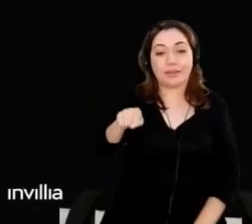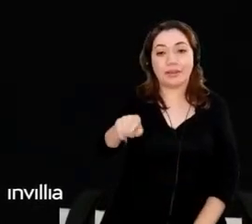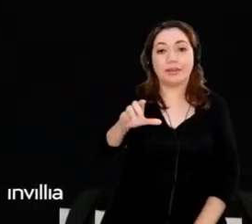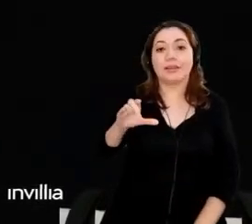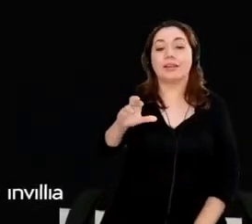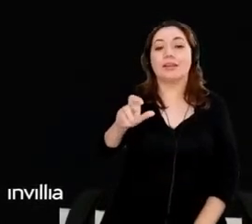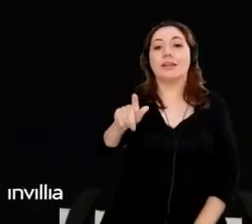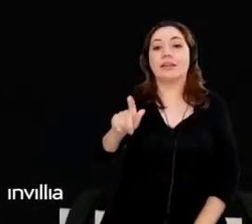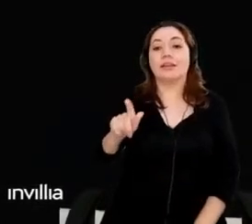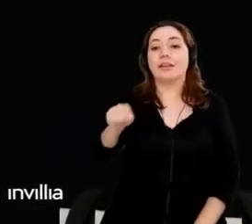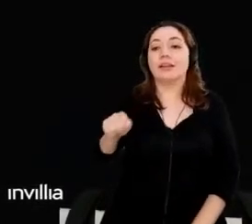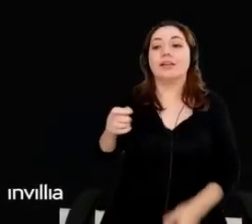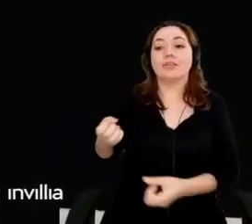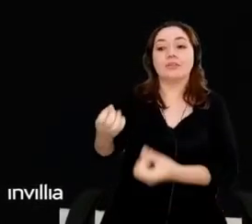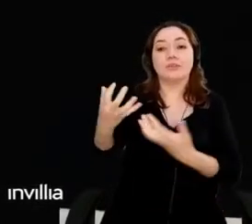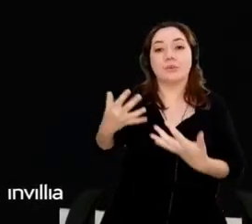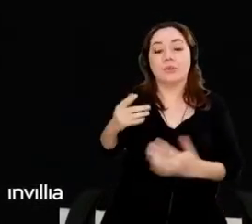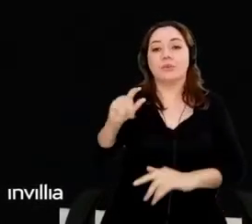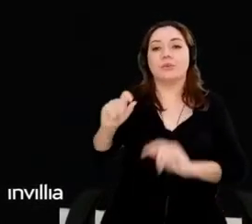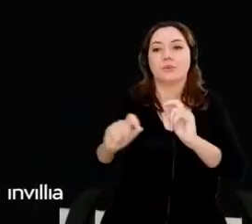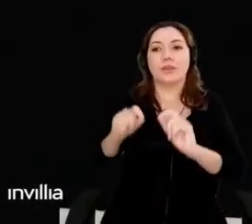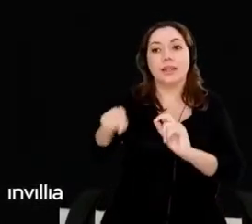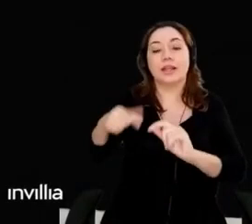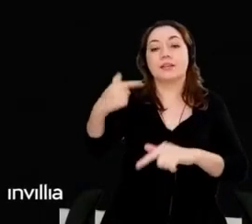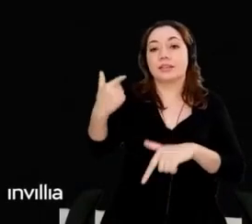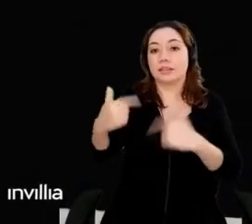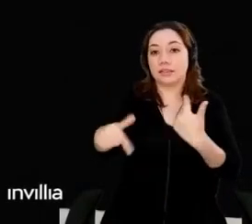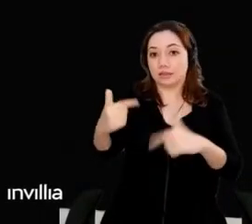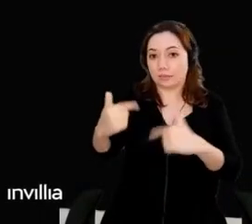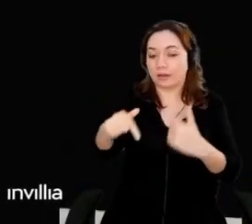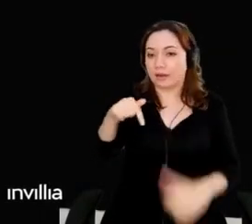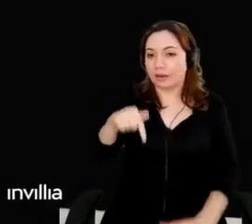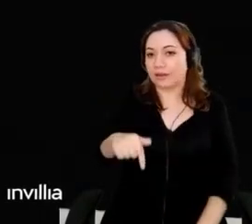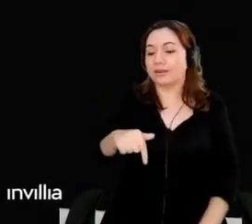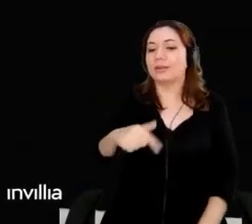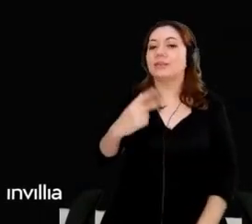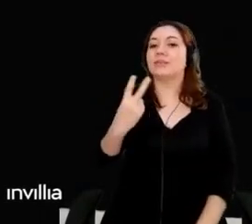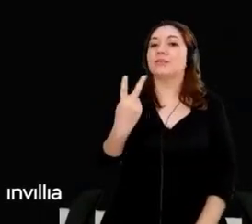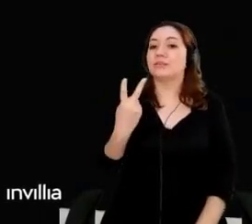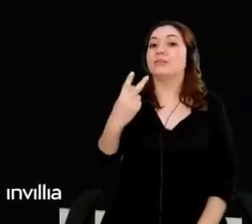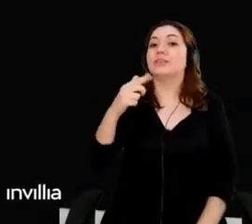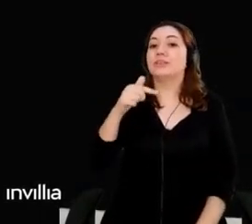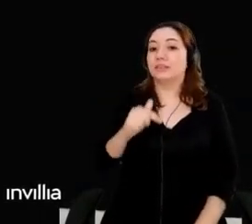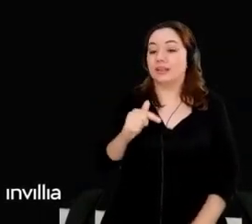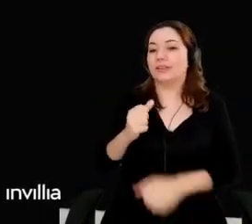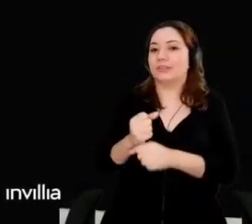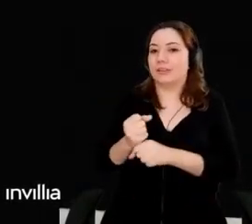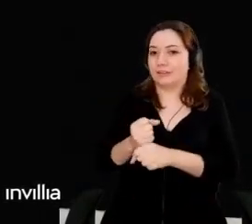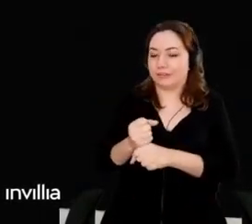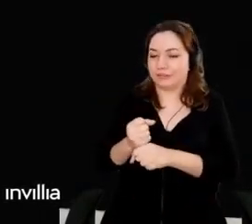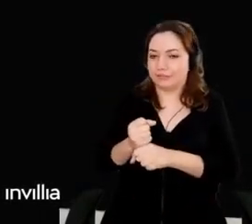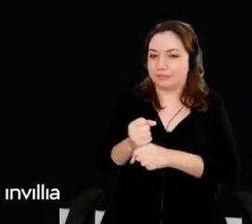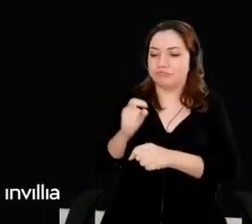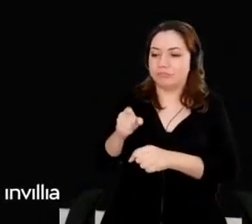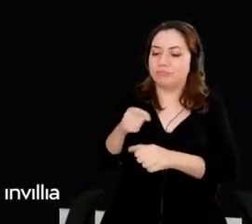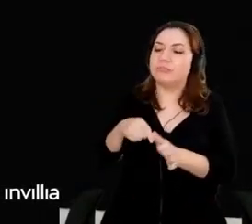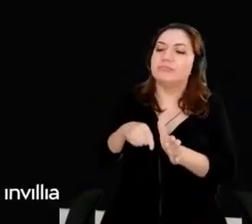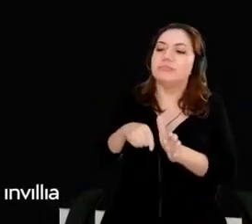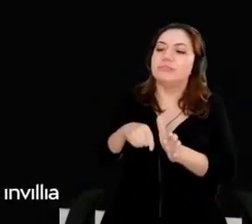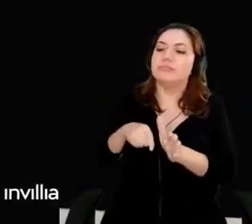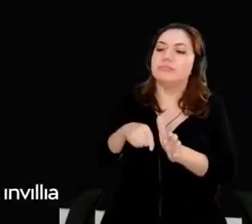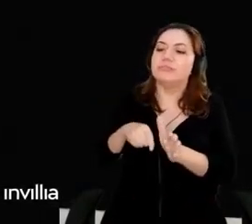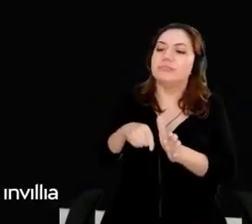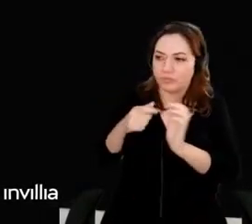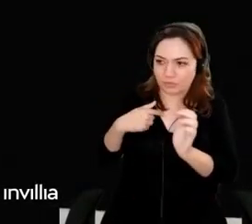me he had been working here for 27 years. And when I asked him, you know, can I talk about you? He said,